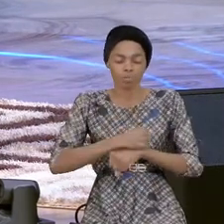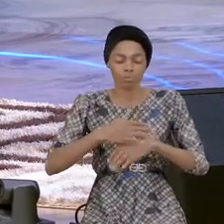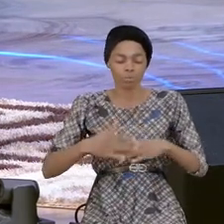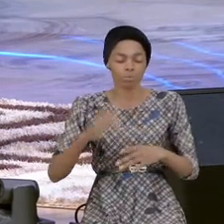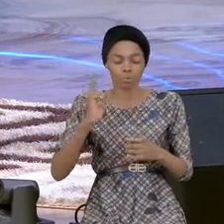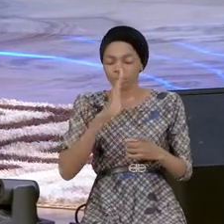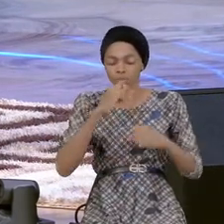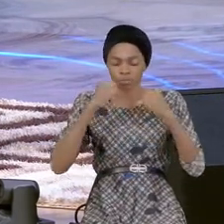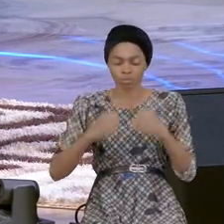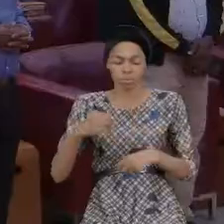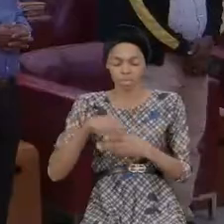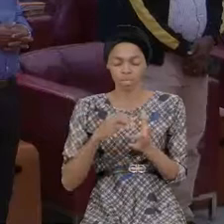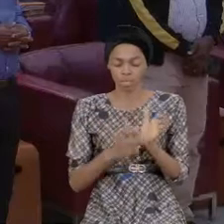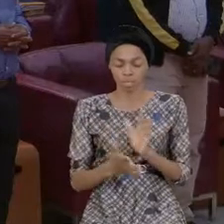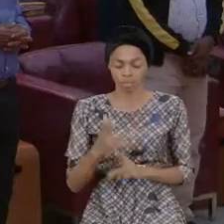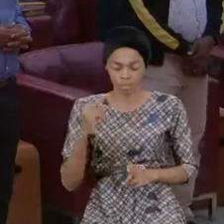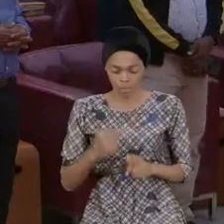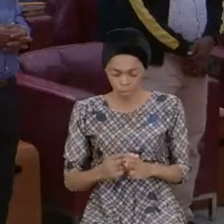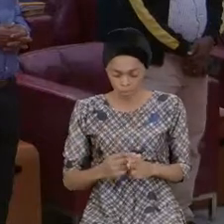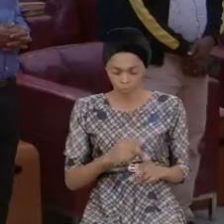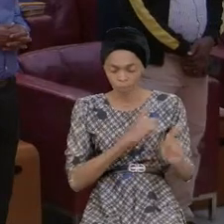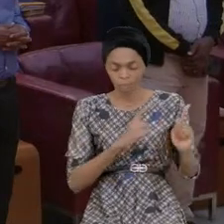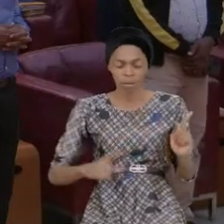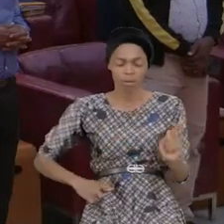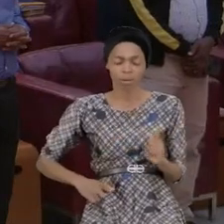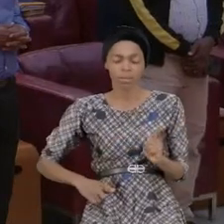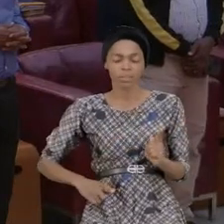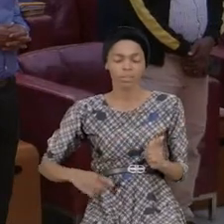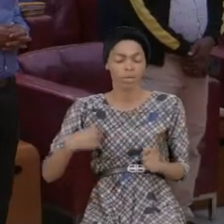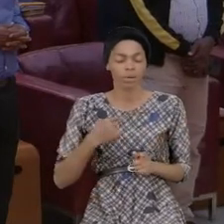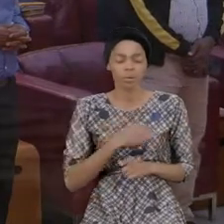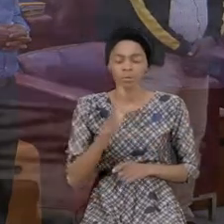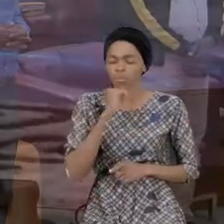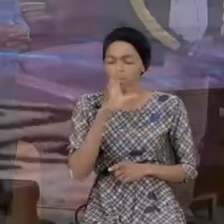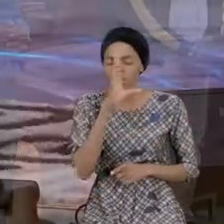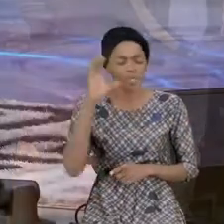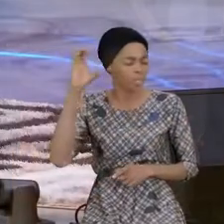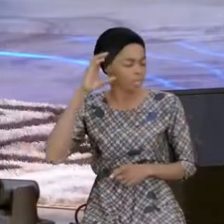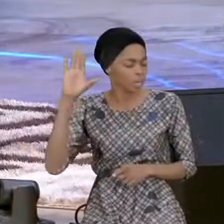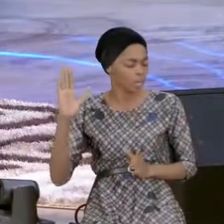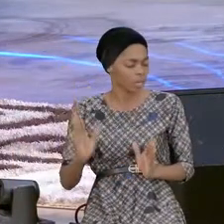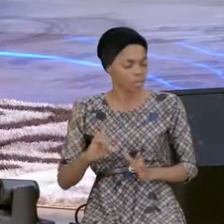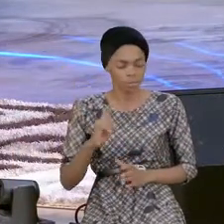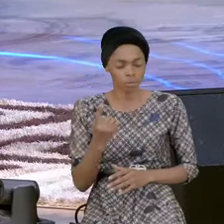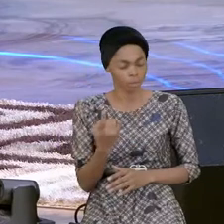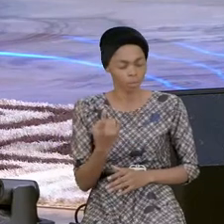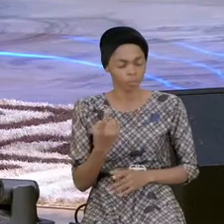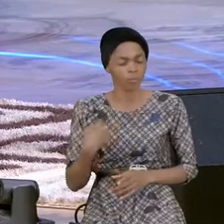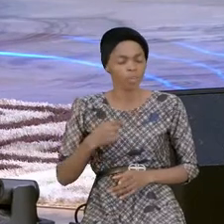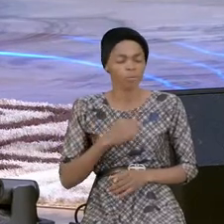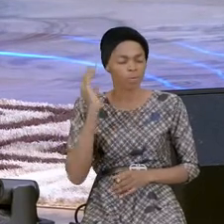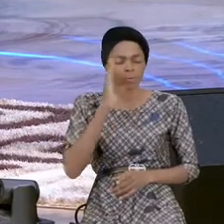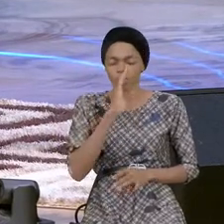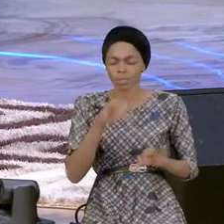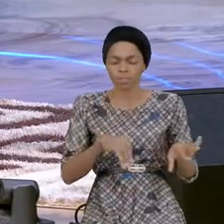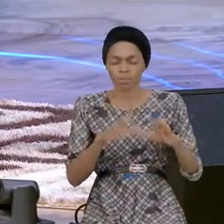in Jesus' name. Lord, that we'll not be hearers of the word only, we'll be doers